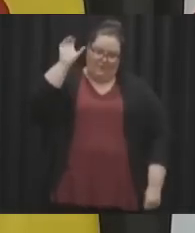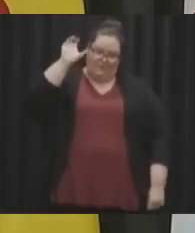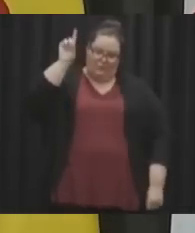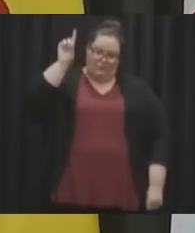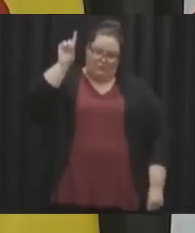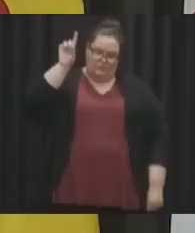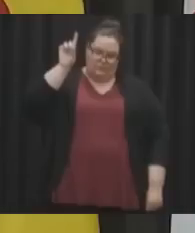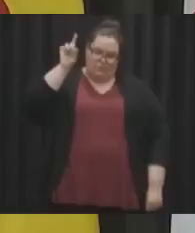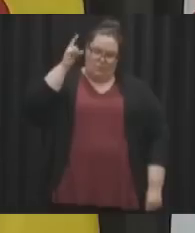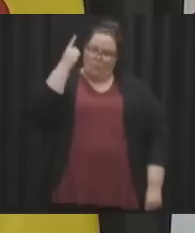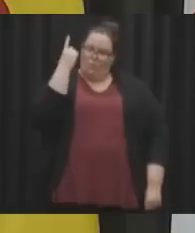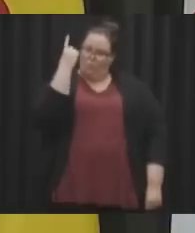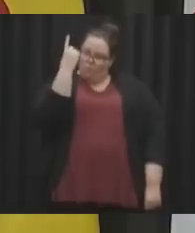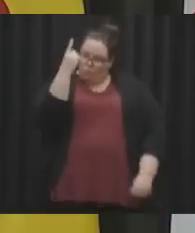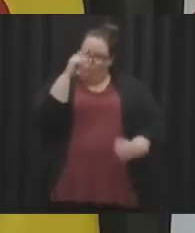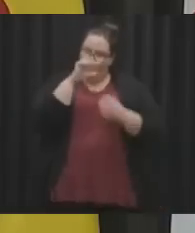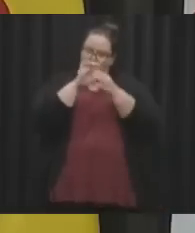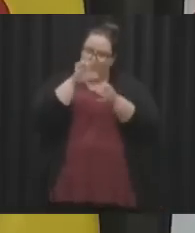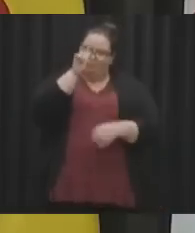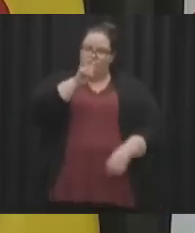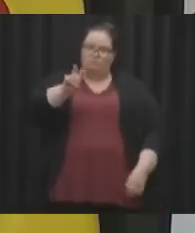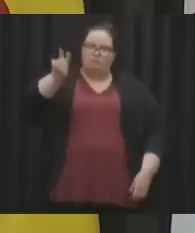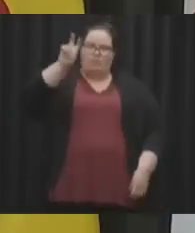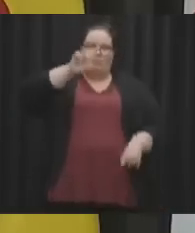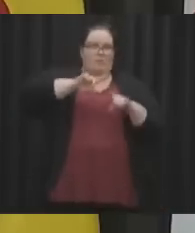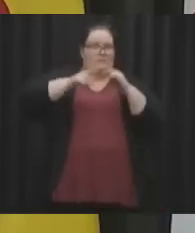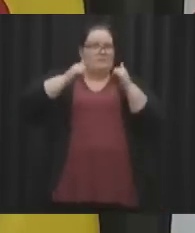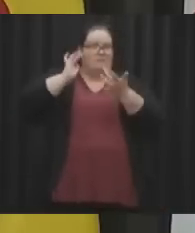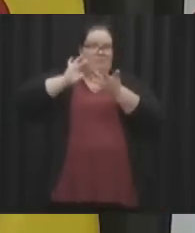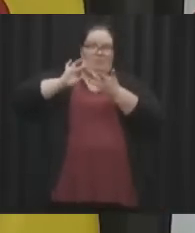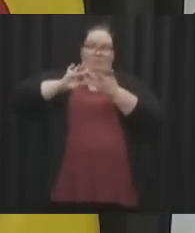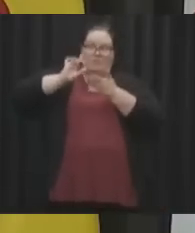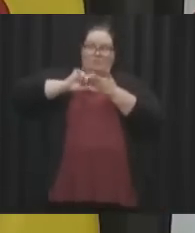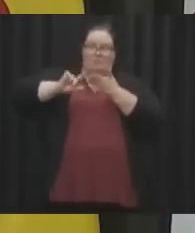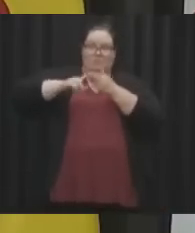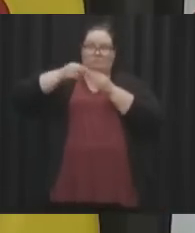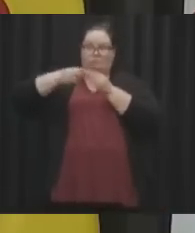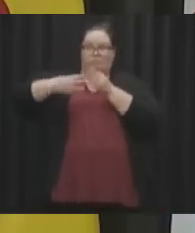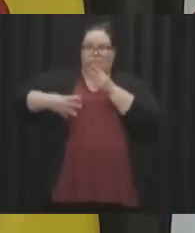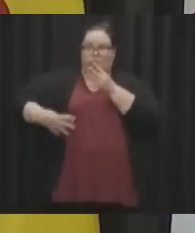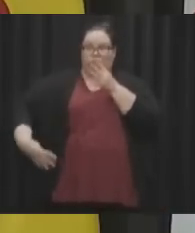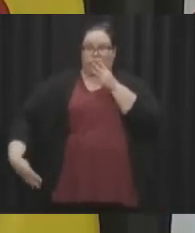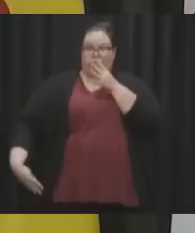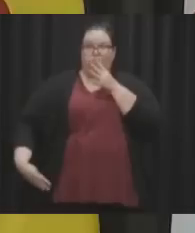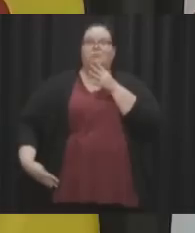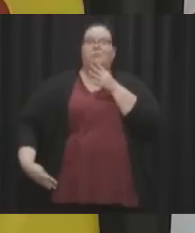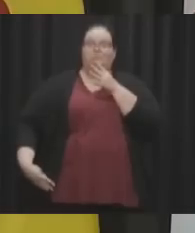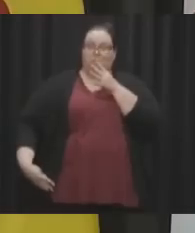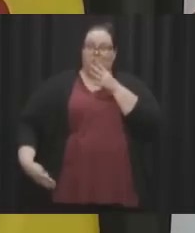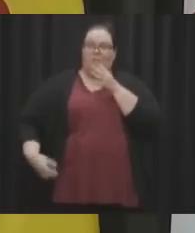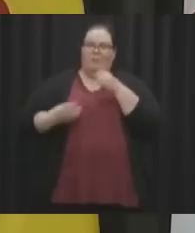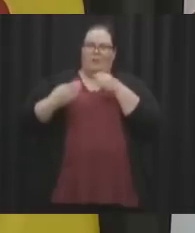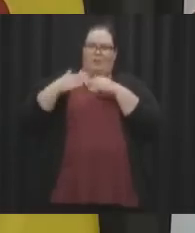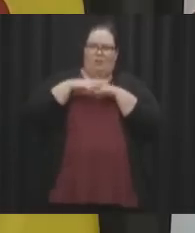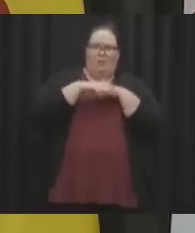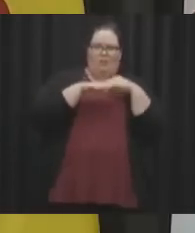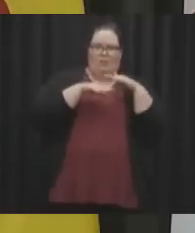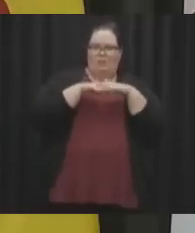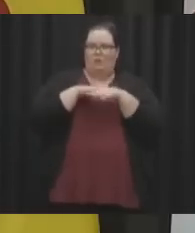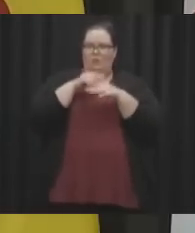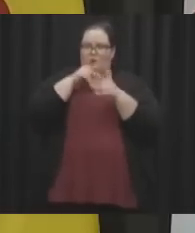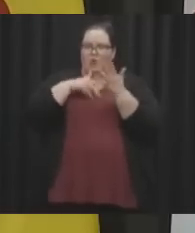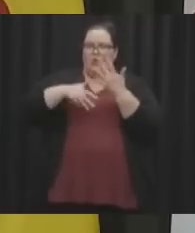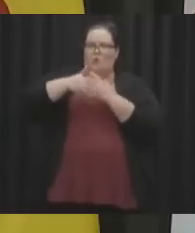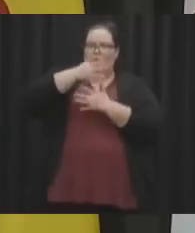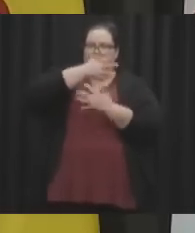No, we have traced what we think might be an index case to that outbreak, but again, we still have three cases under investigation, and we have